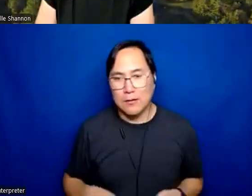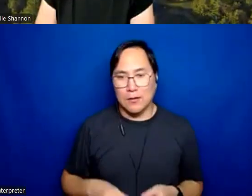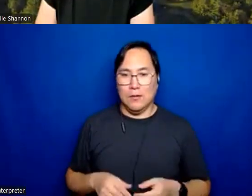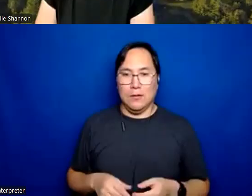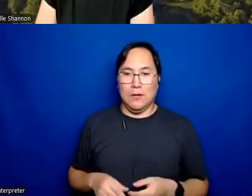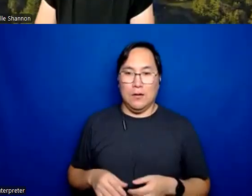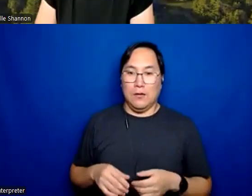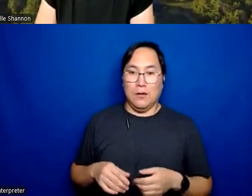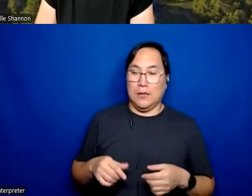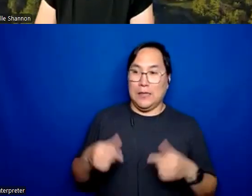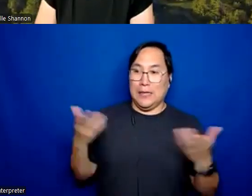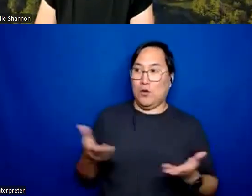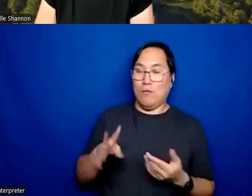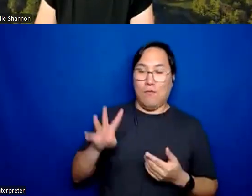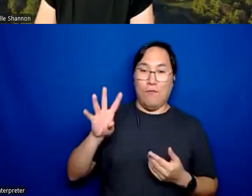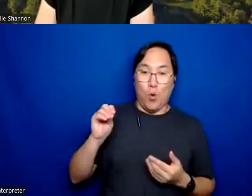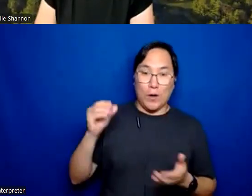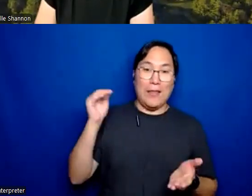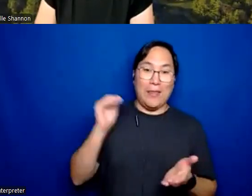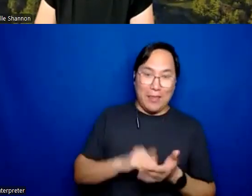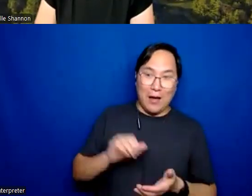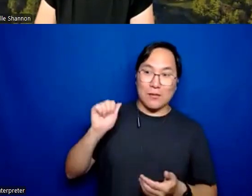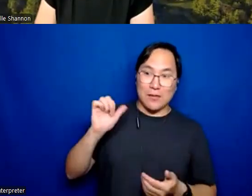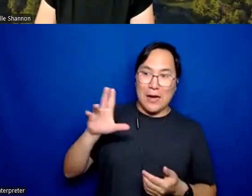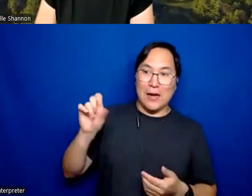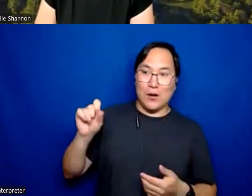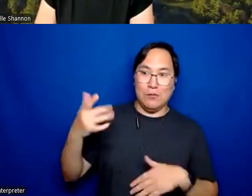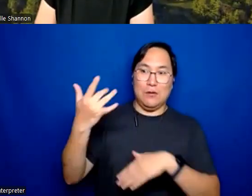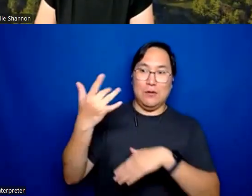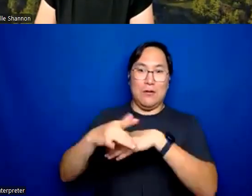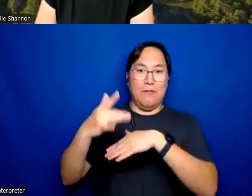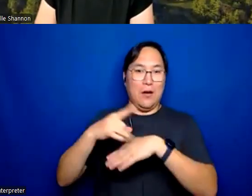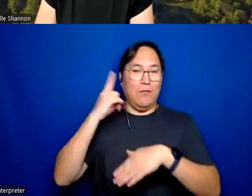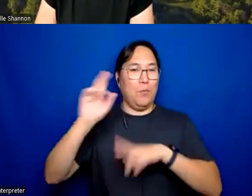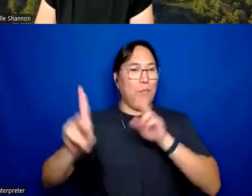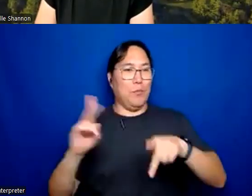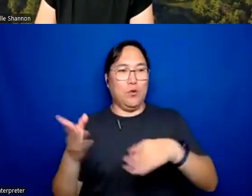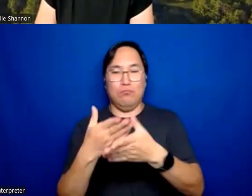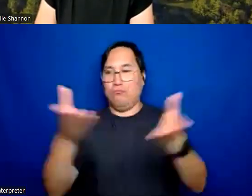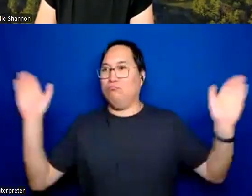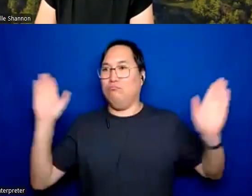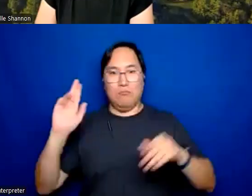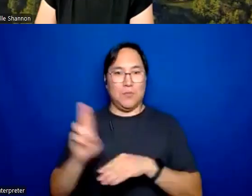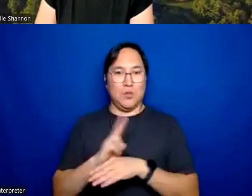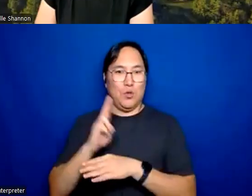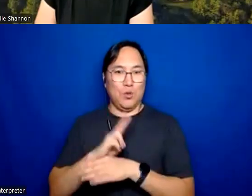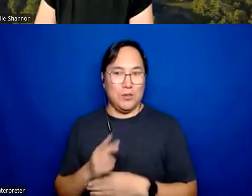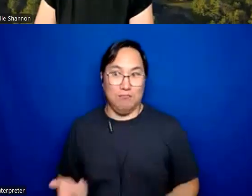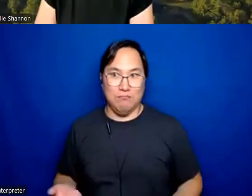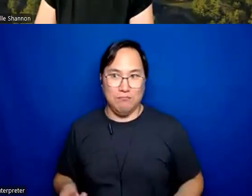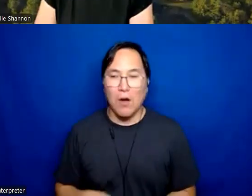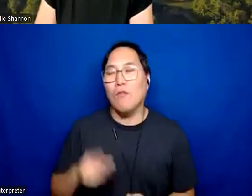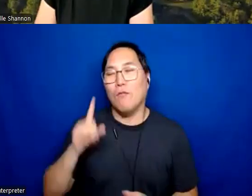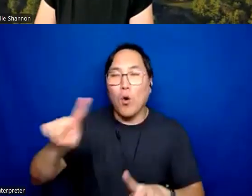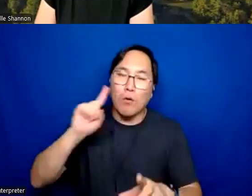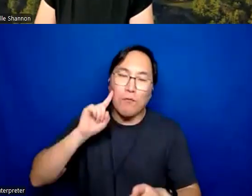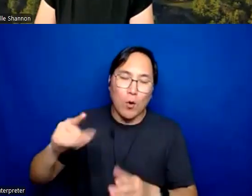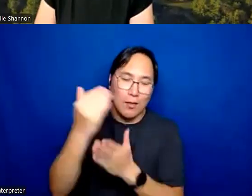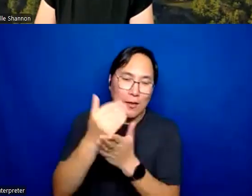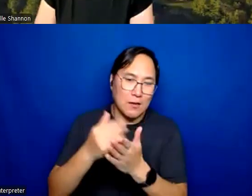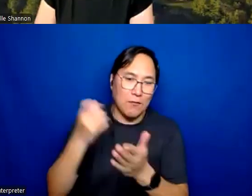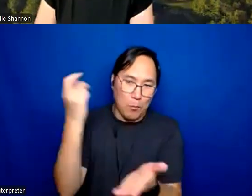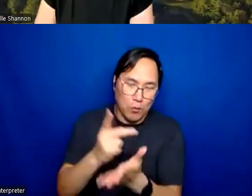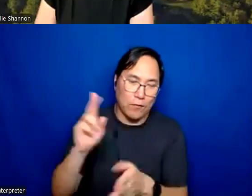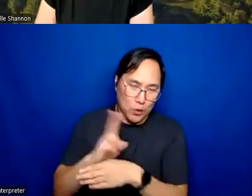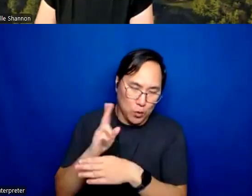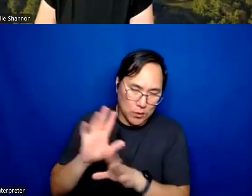the entire 40,000 acres is open for the public to use for approved uses. Again, those that I had